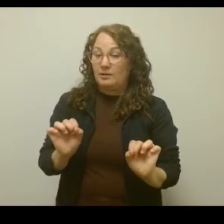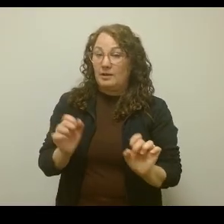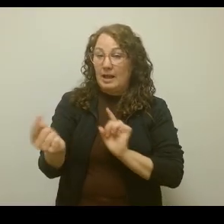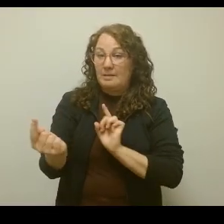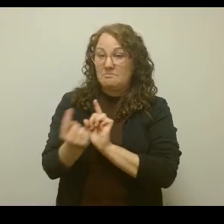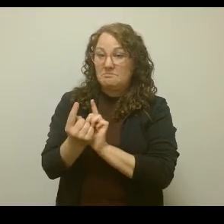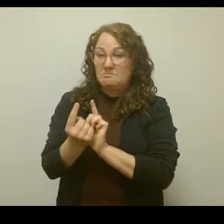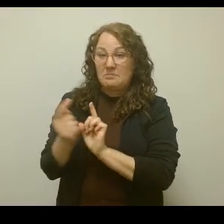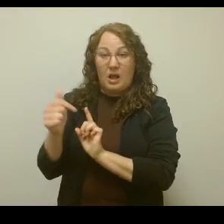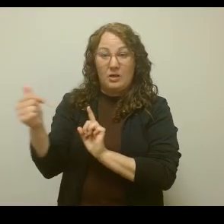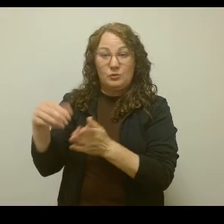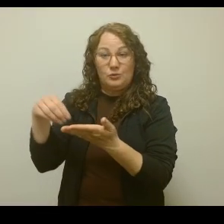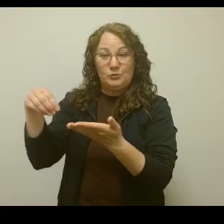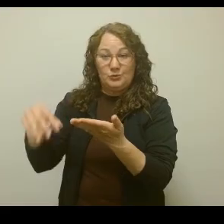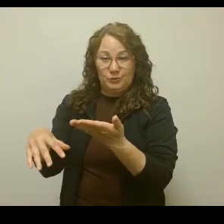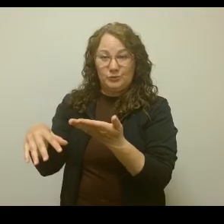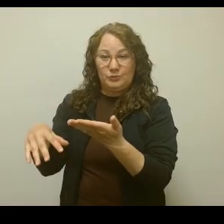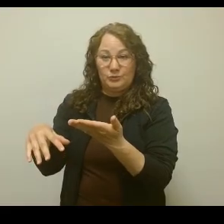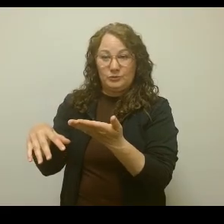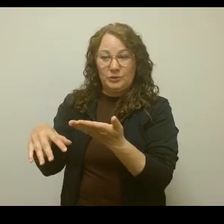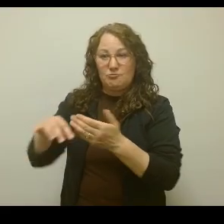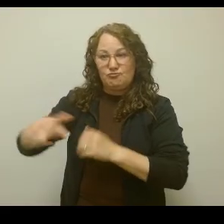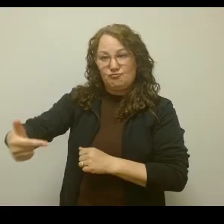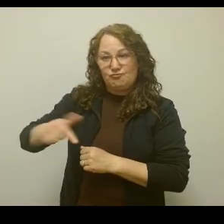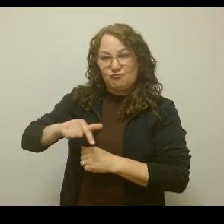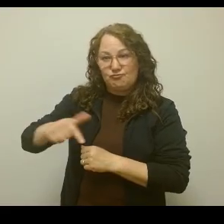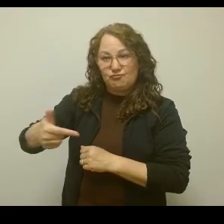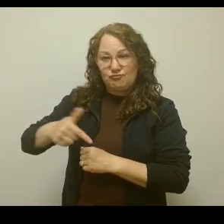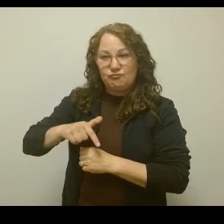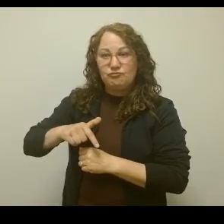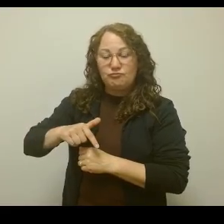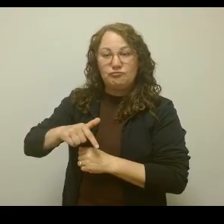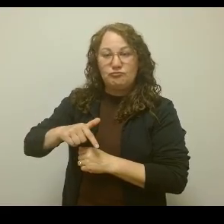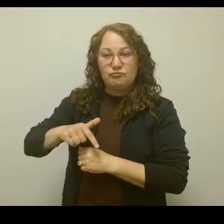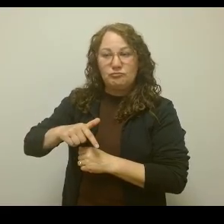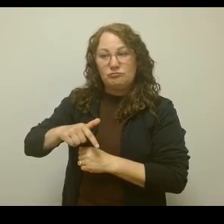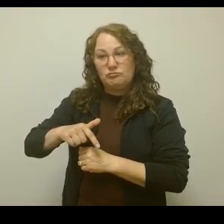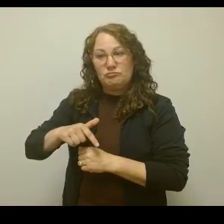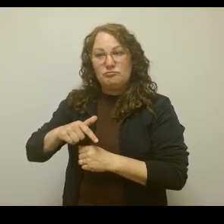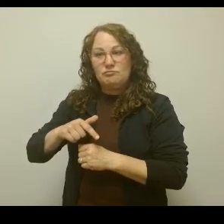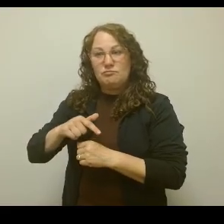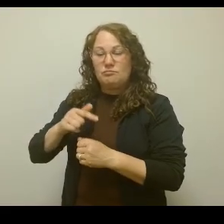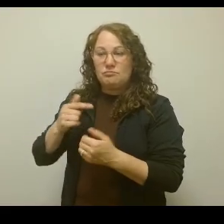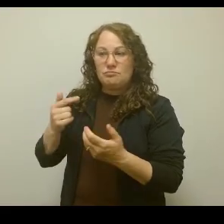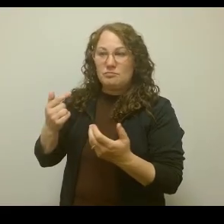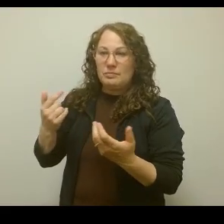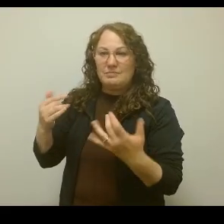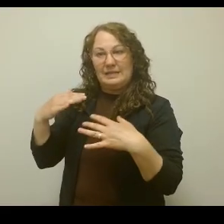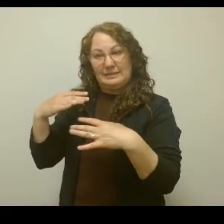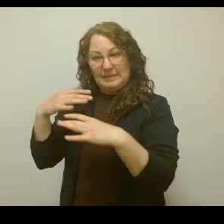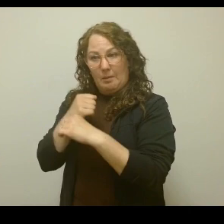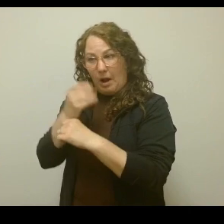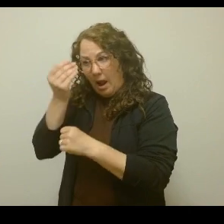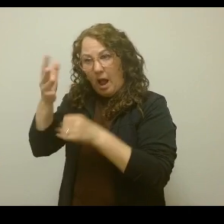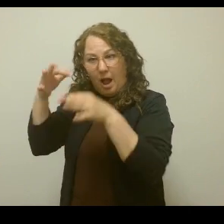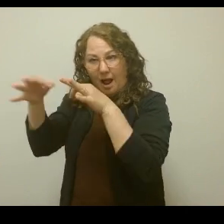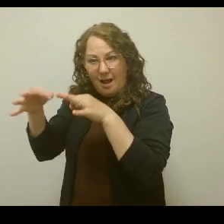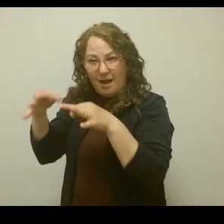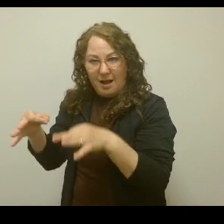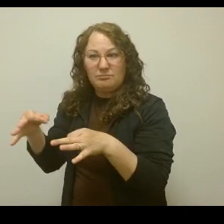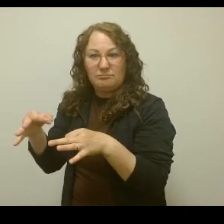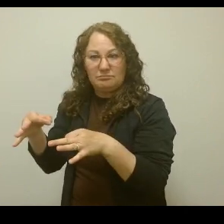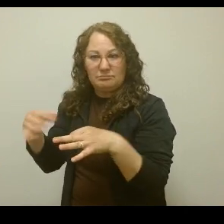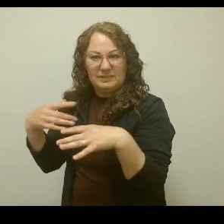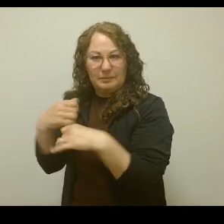classmate and take turns verbally summarizing what